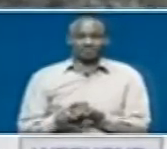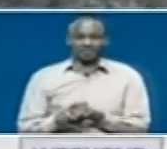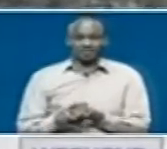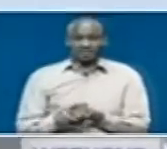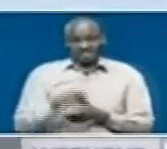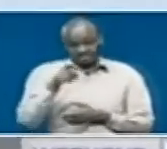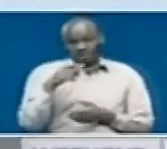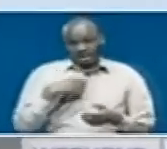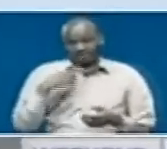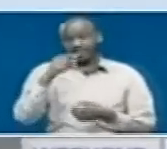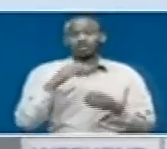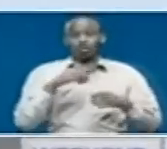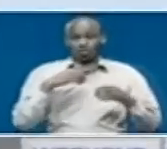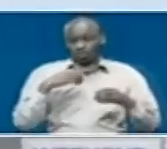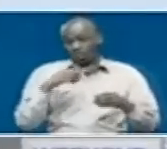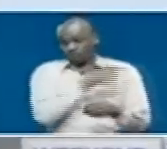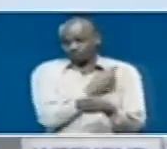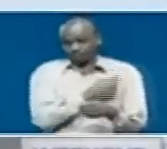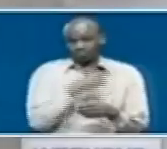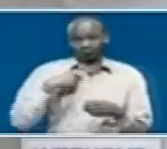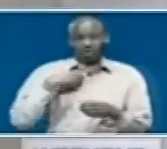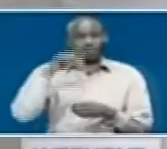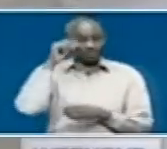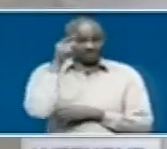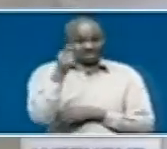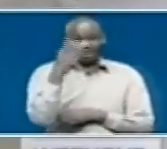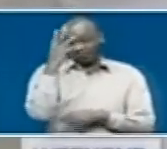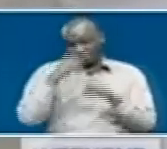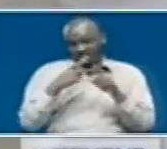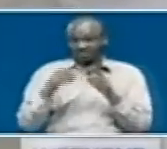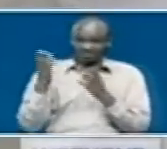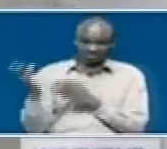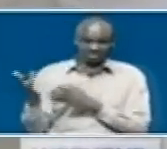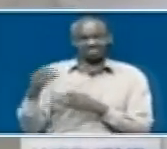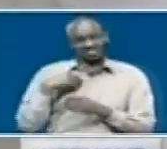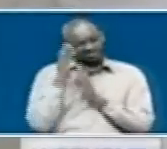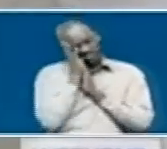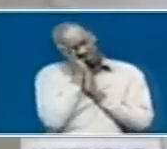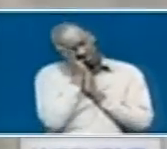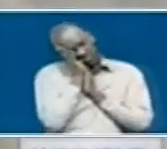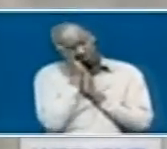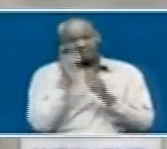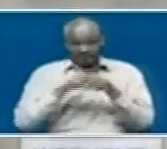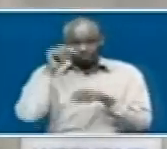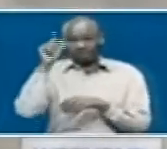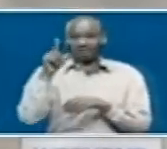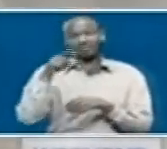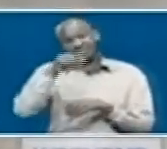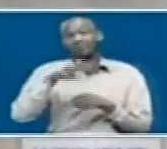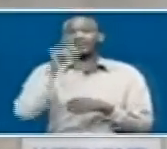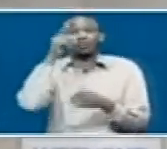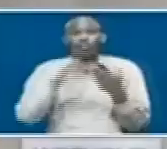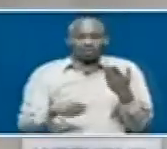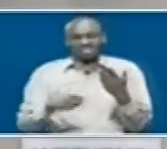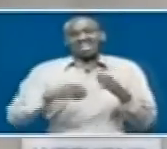At the Bomu Hospital in Chani, Mombasa, 4-year-old Ali is dead asleep. But when he wakes up, he will find out